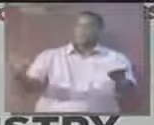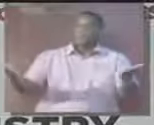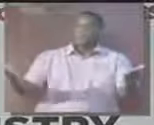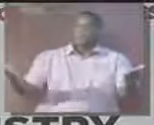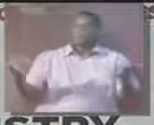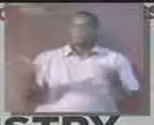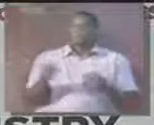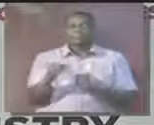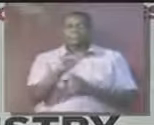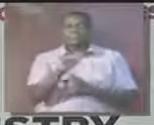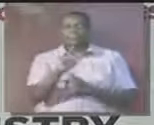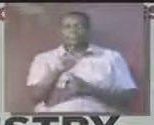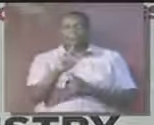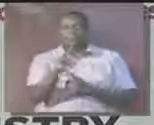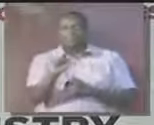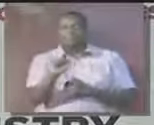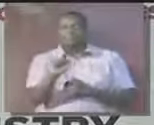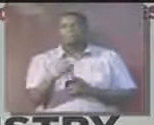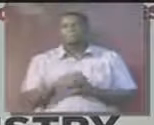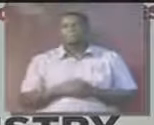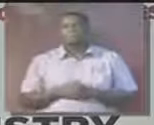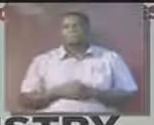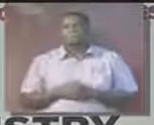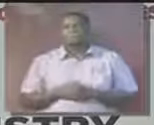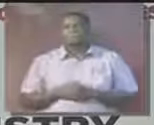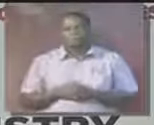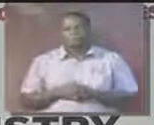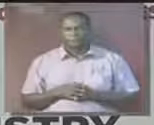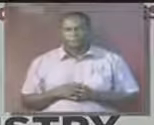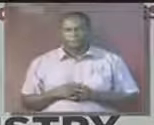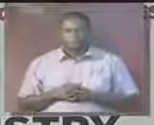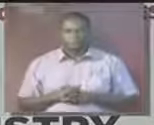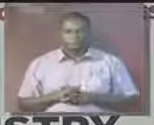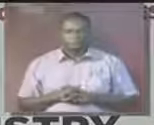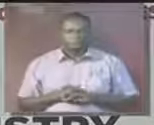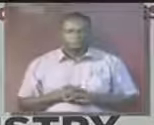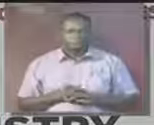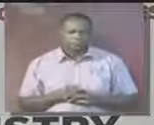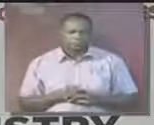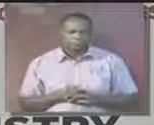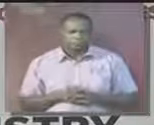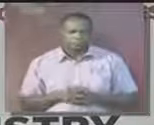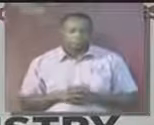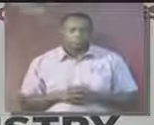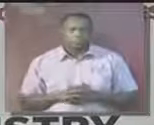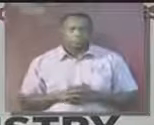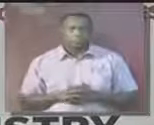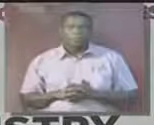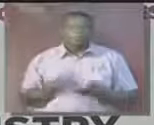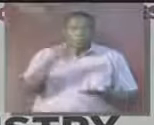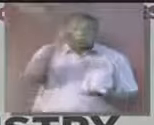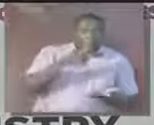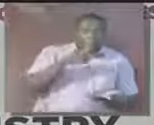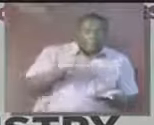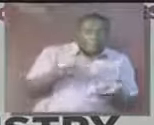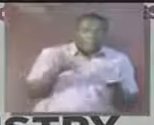ladies and gentlemen in Trinidad and Tobago. Ladies and gentlemen, I want to start